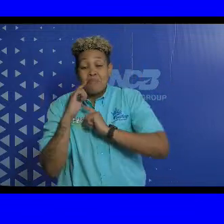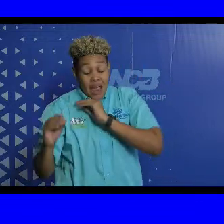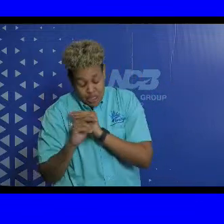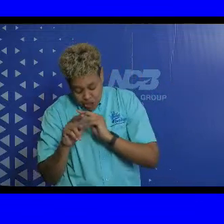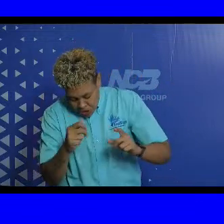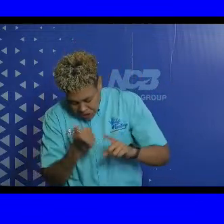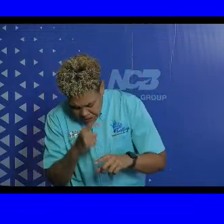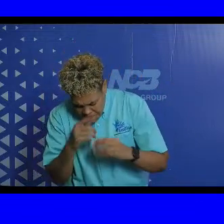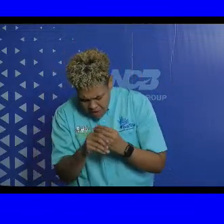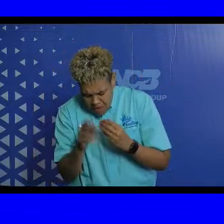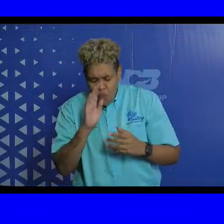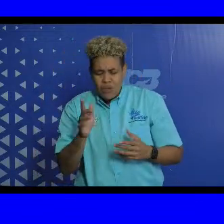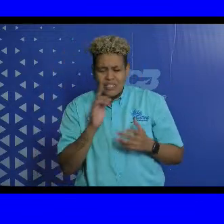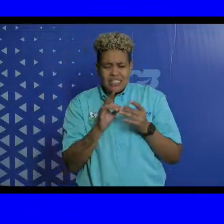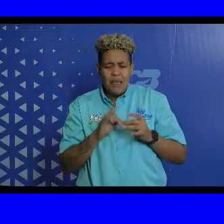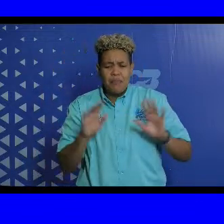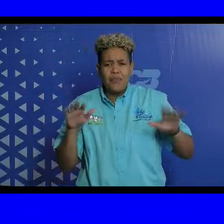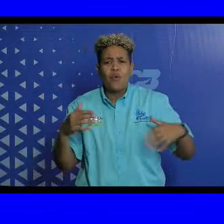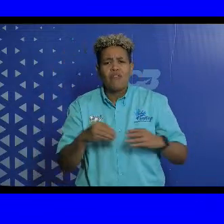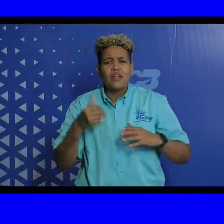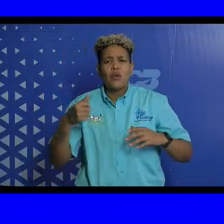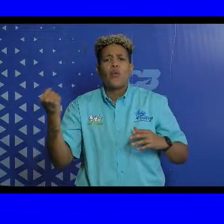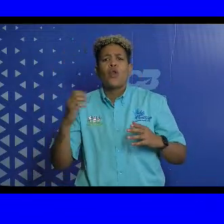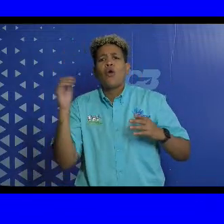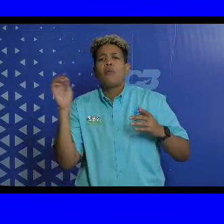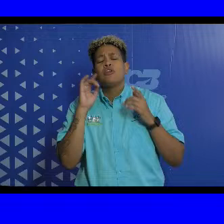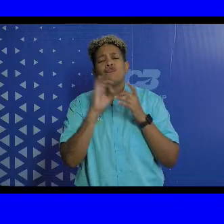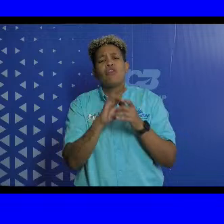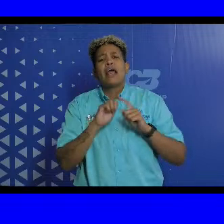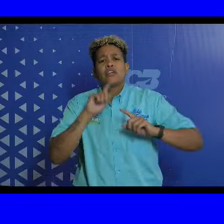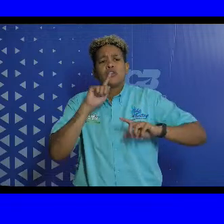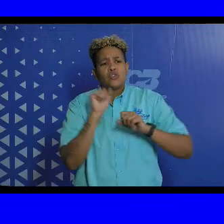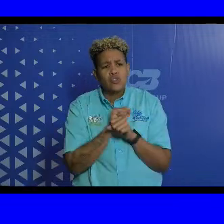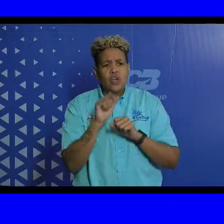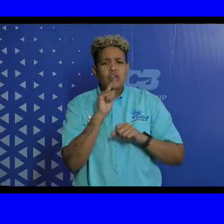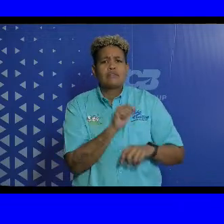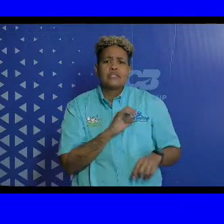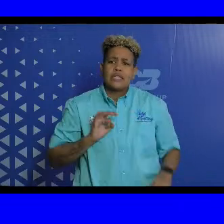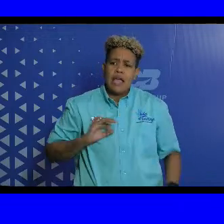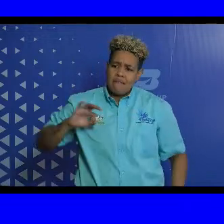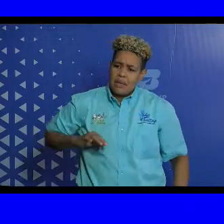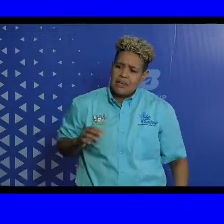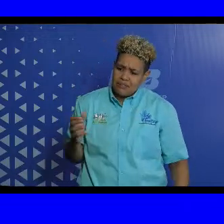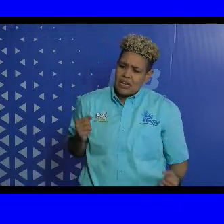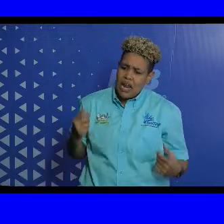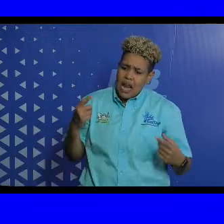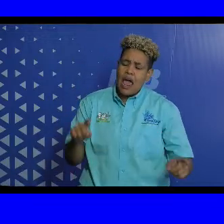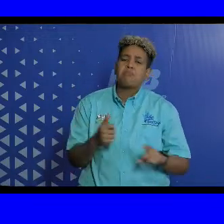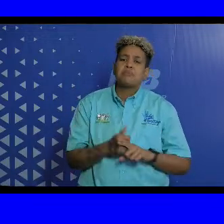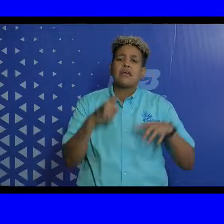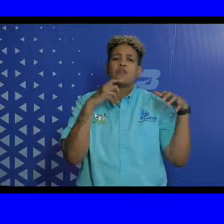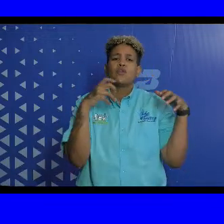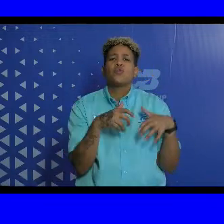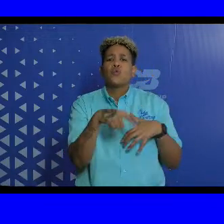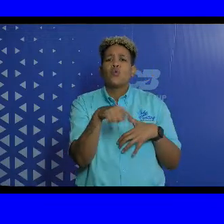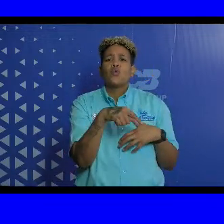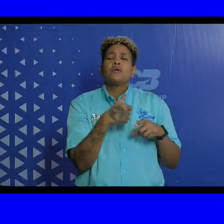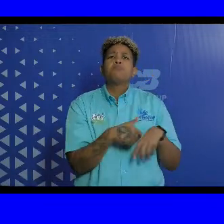Additionally, there was a restatement in the holding company in relation to certain staff benefits. The group